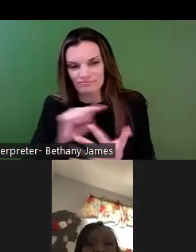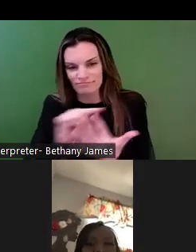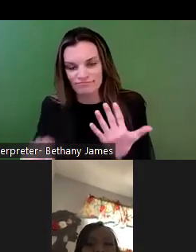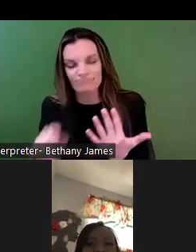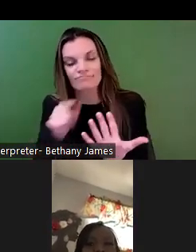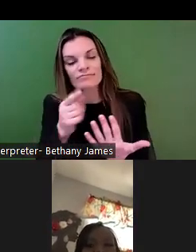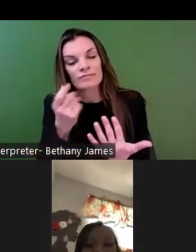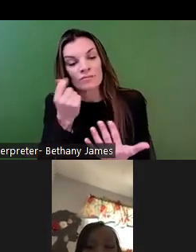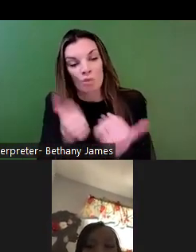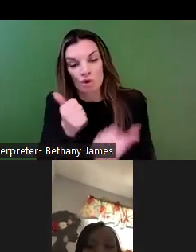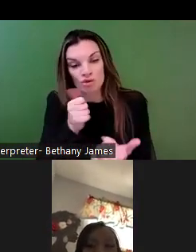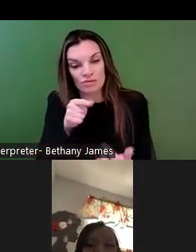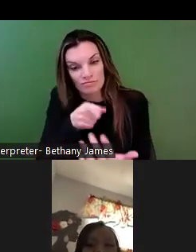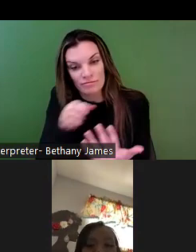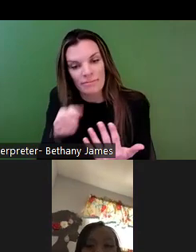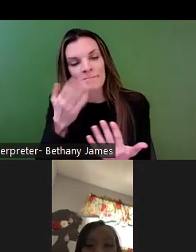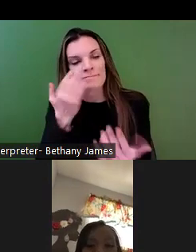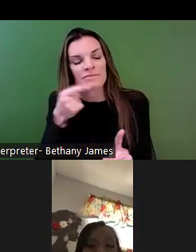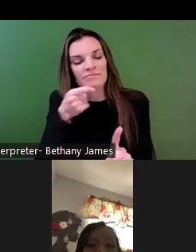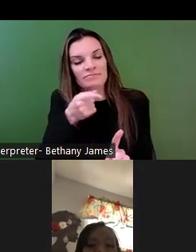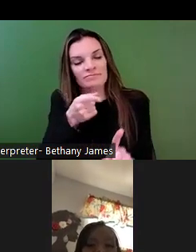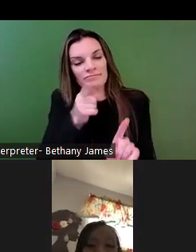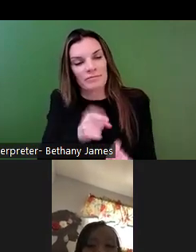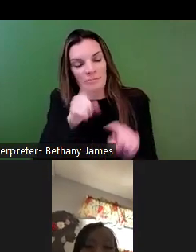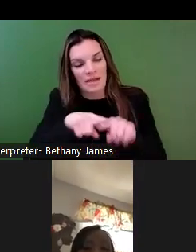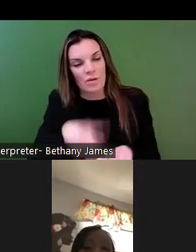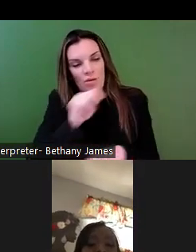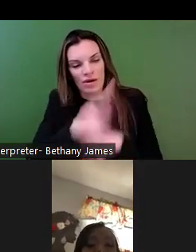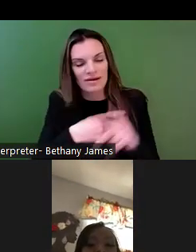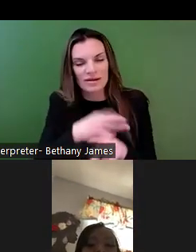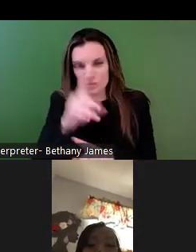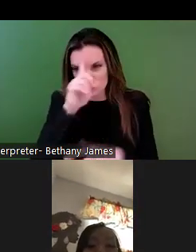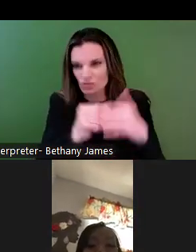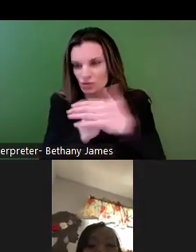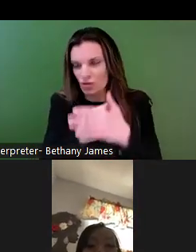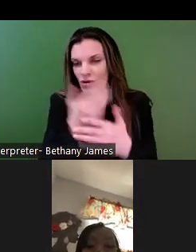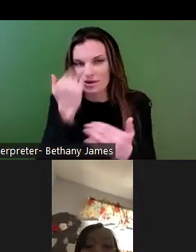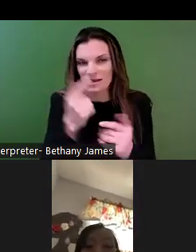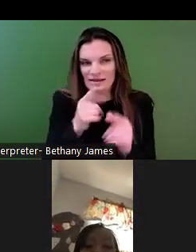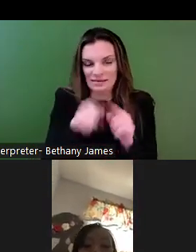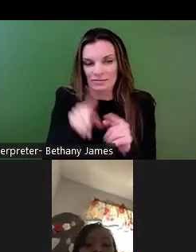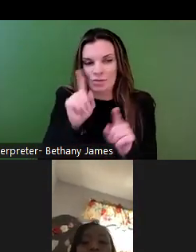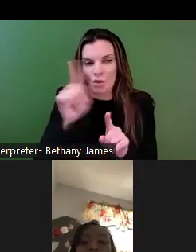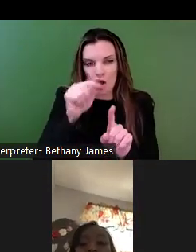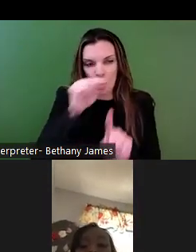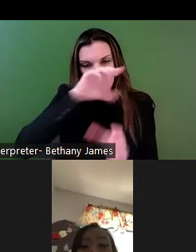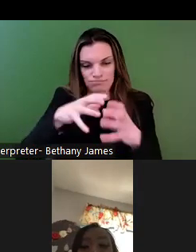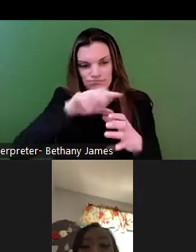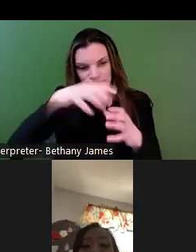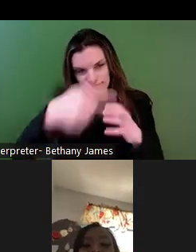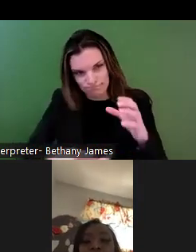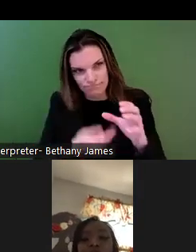can look directly at the exact artery that the stroke is in. And so basically for treatment in the timeline of stroke, like I said, it's